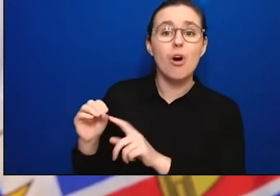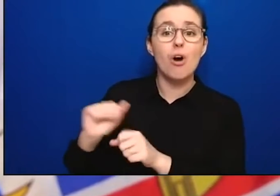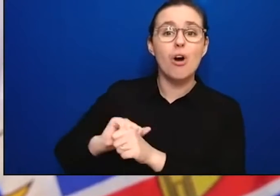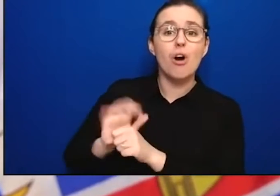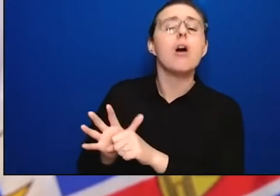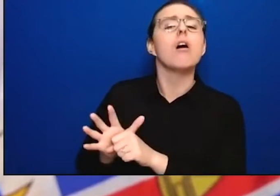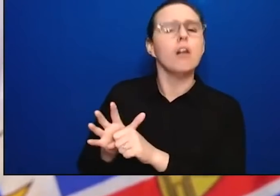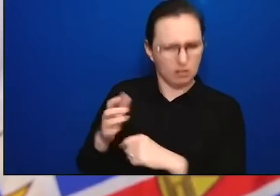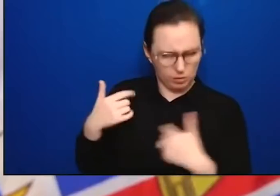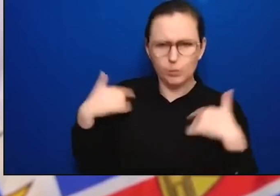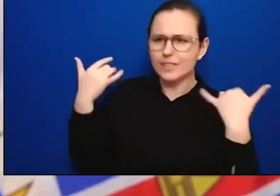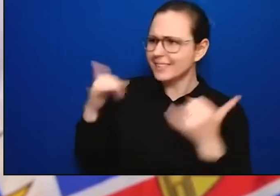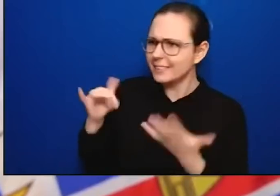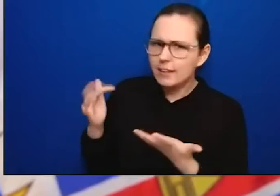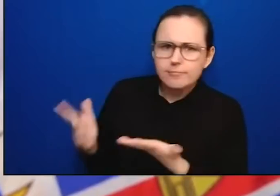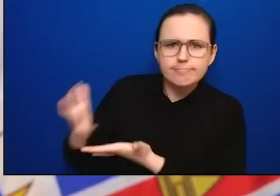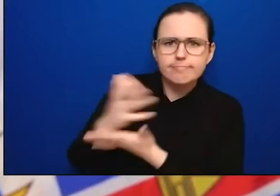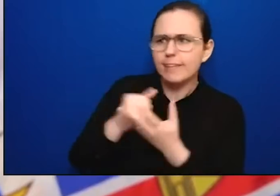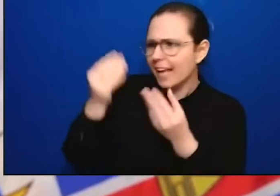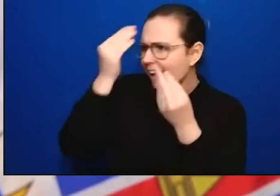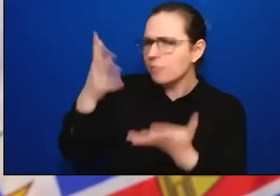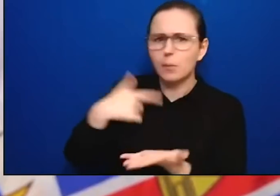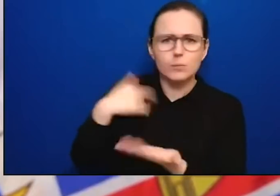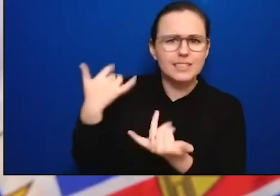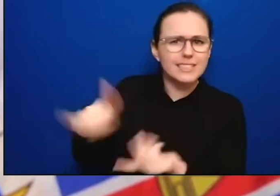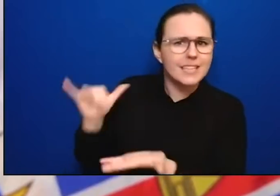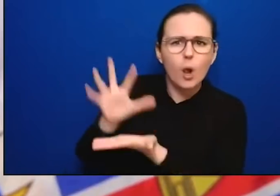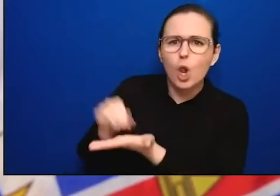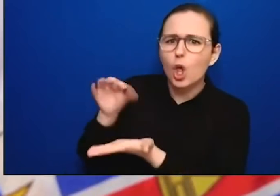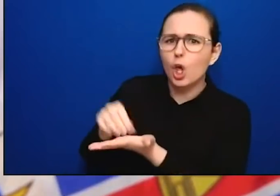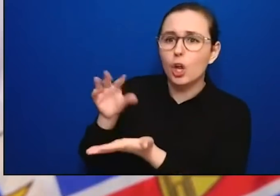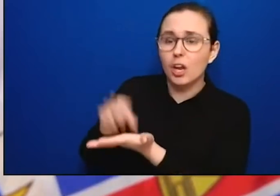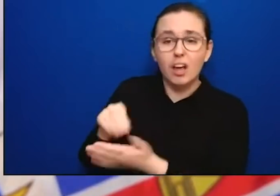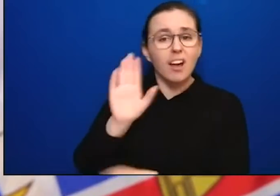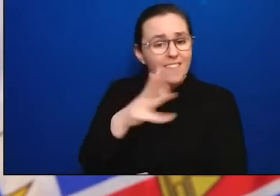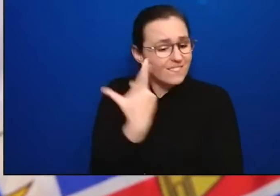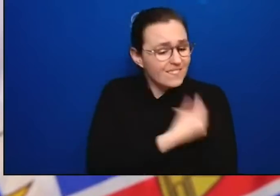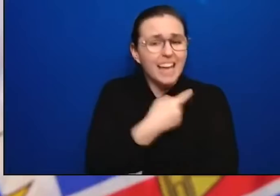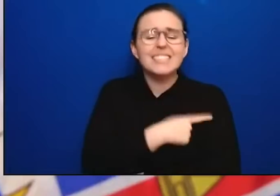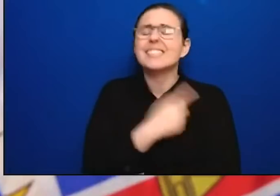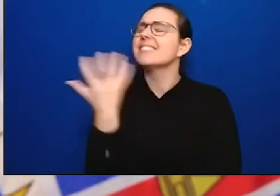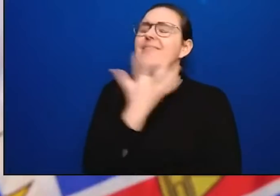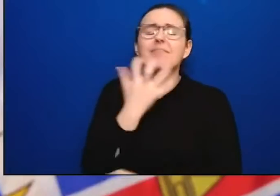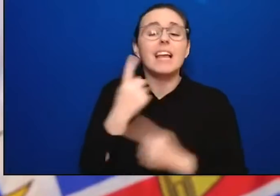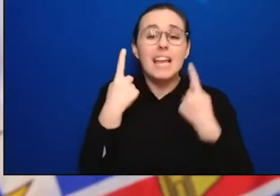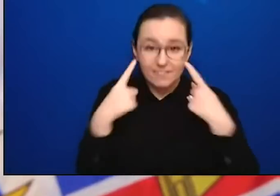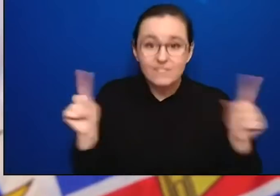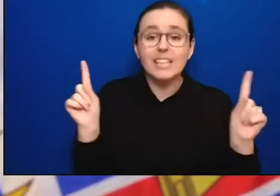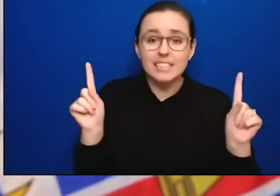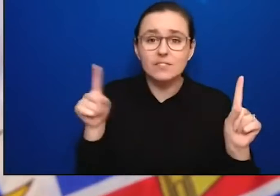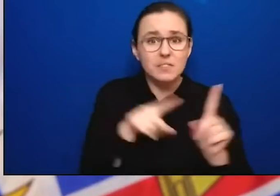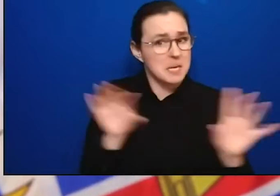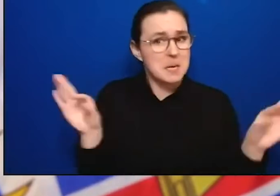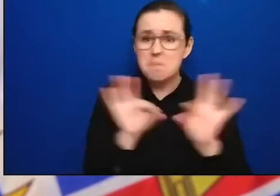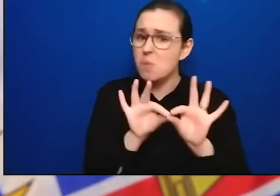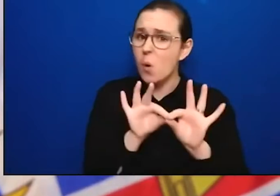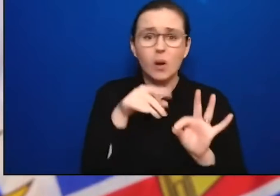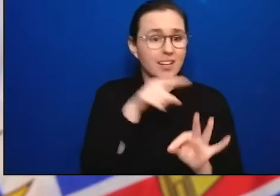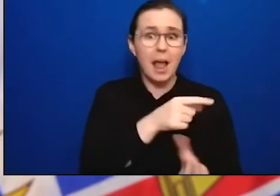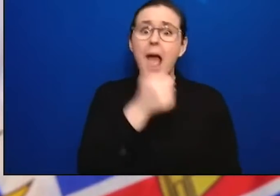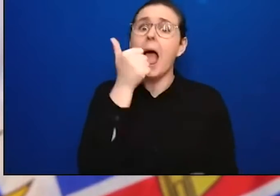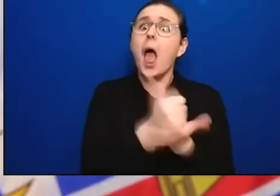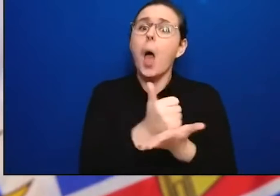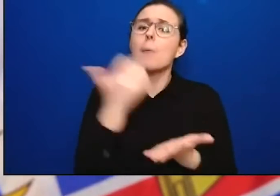time since Omicron came on the scene, and we are seeing more and more pieces of this puzzle come together. And it shows us the effectiveness